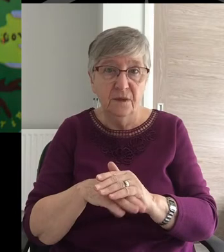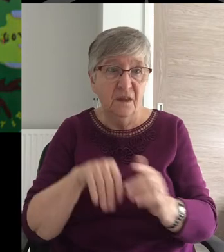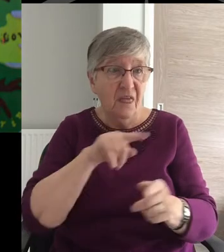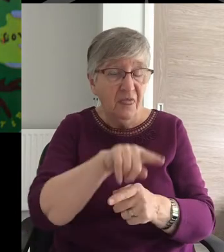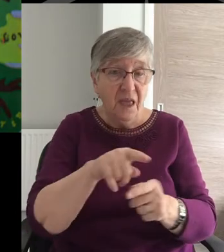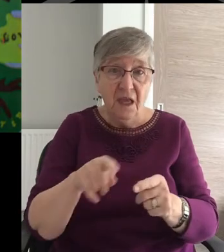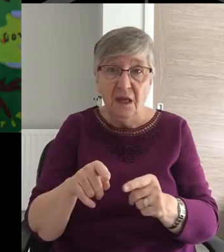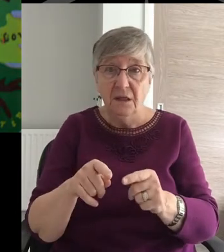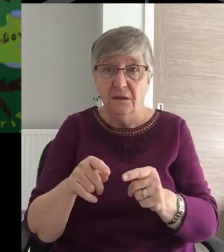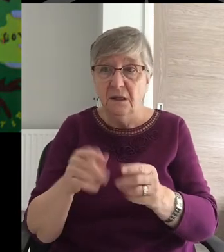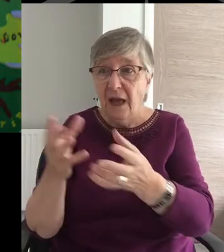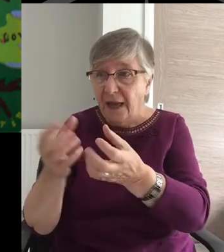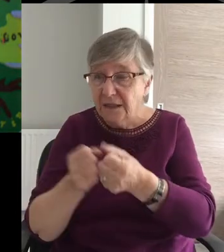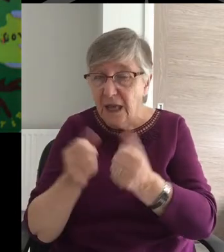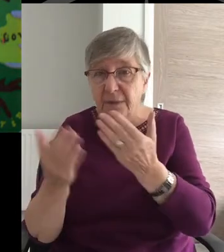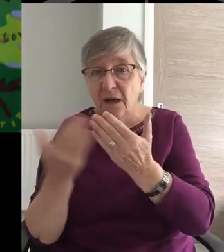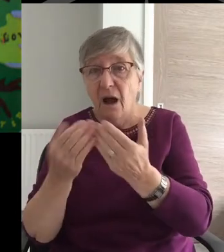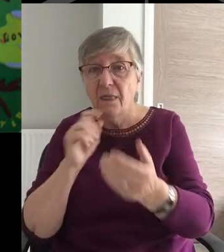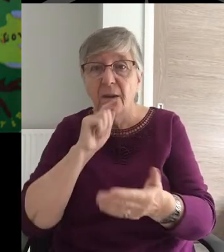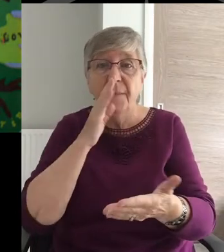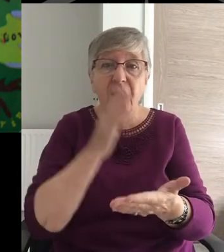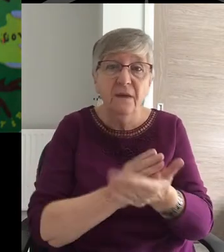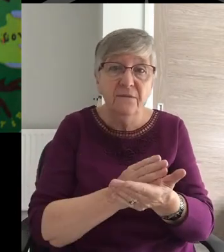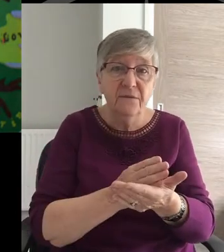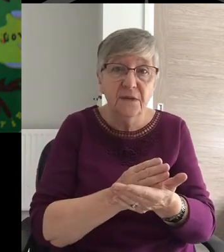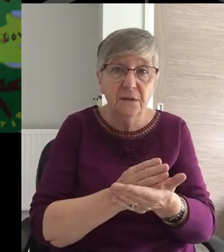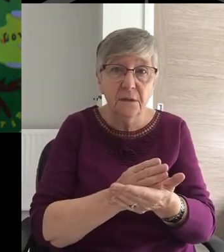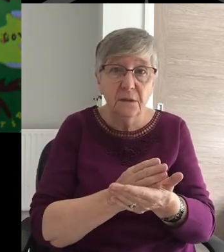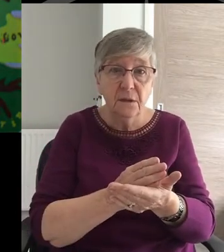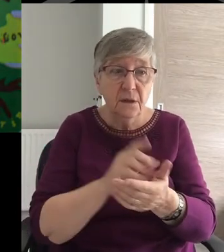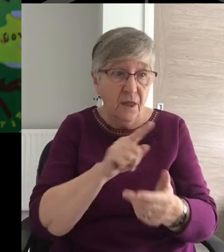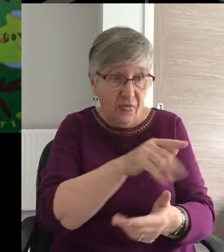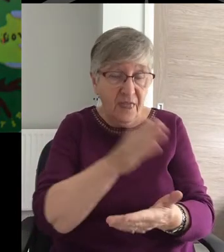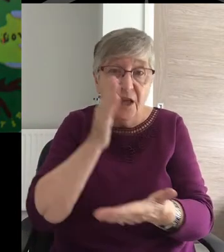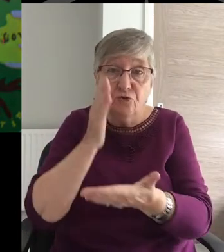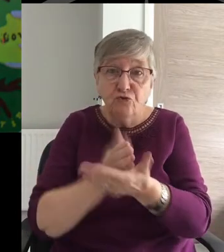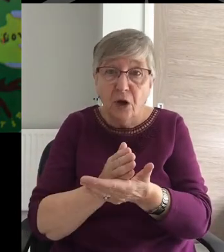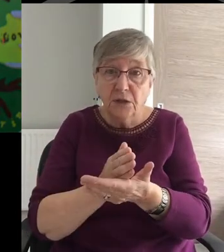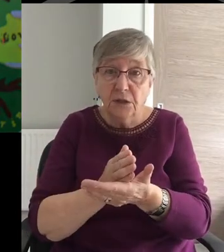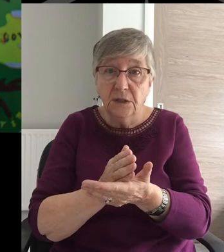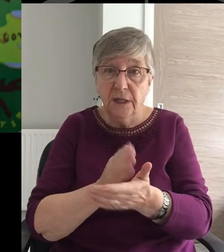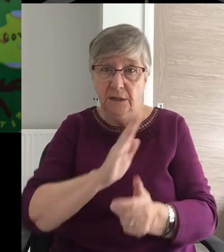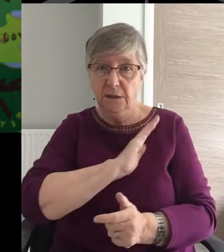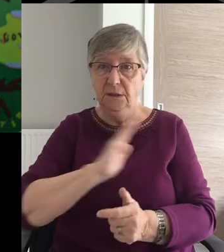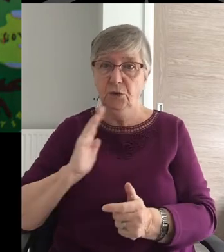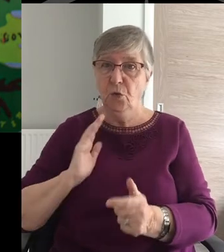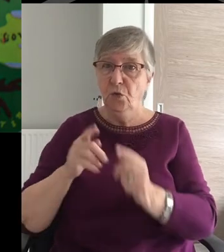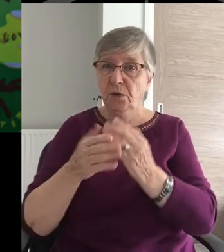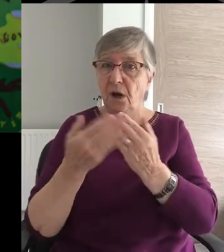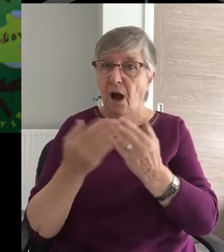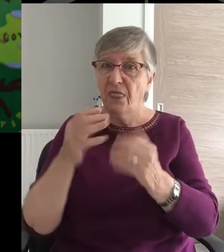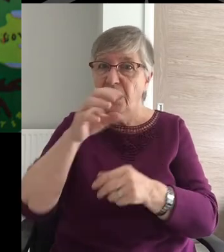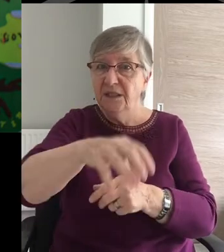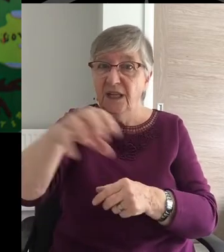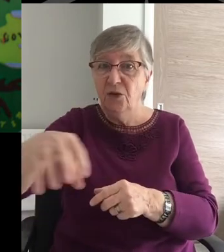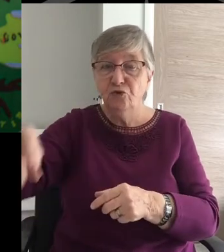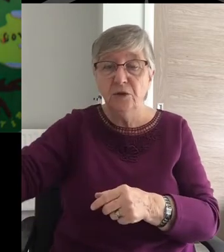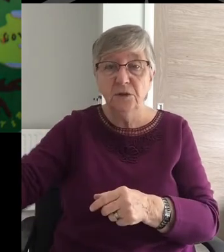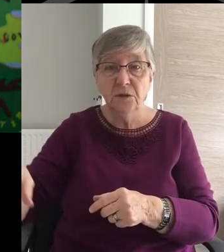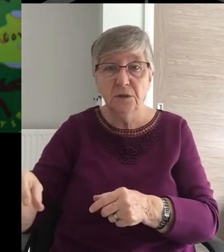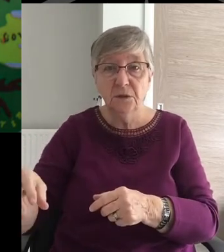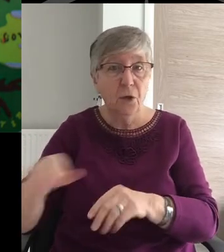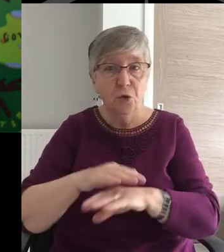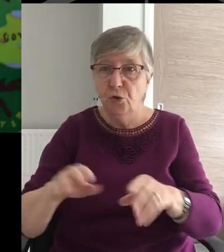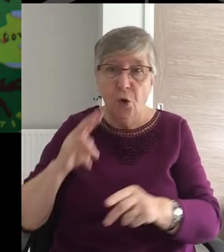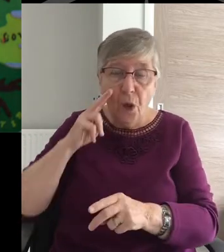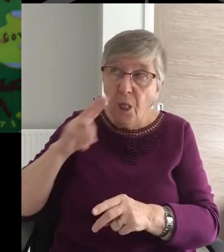compromised with other beliefs and worldviews. They put their trust in military cooperation with ungodly nations rather than